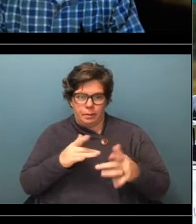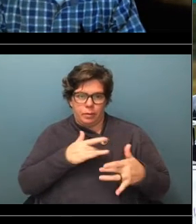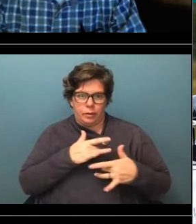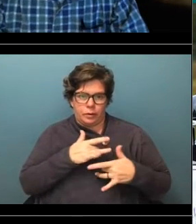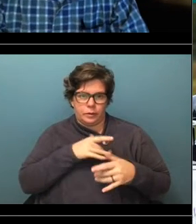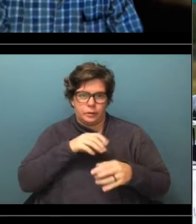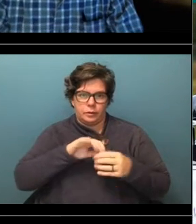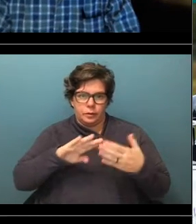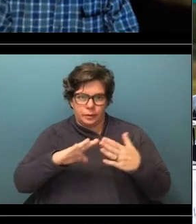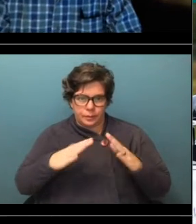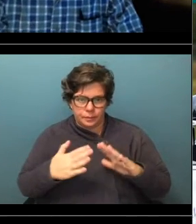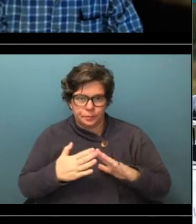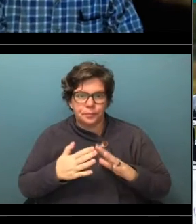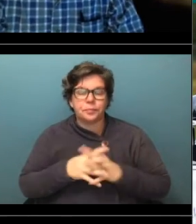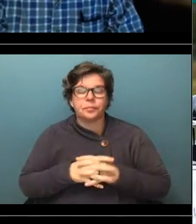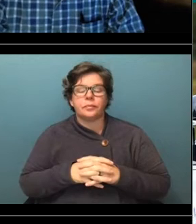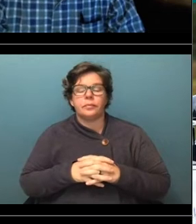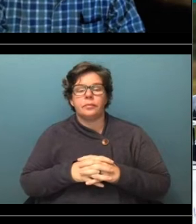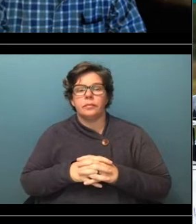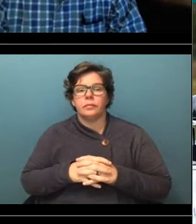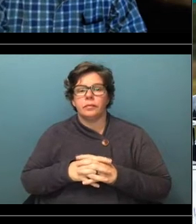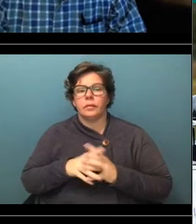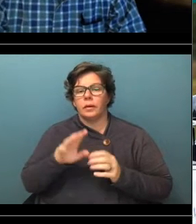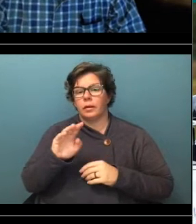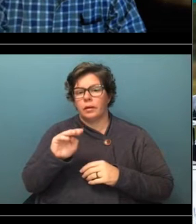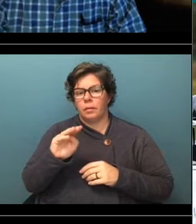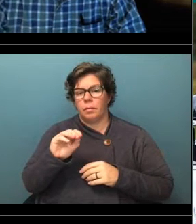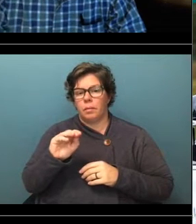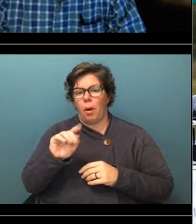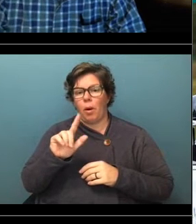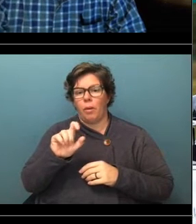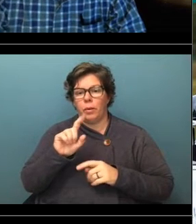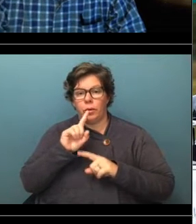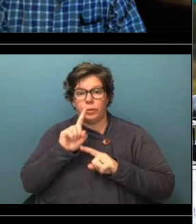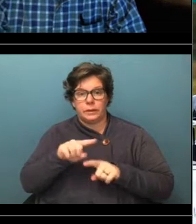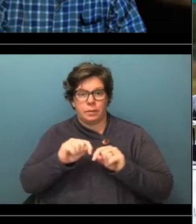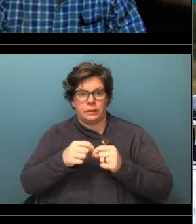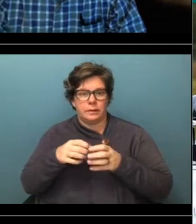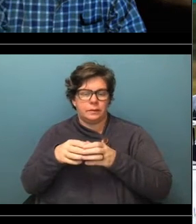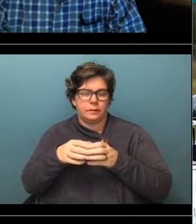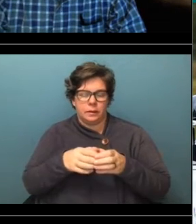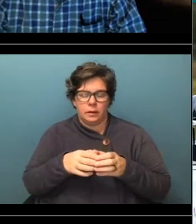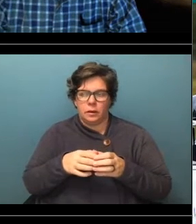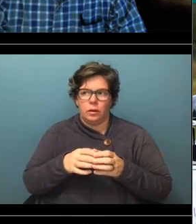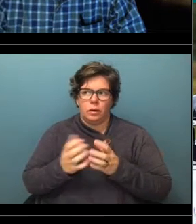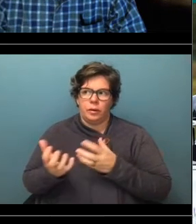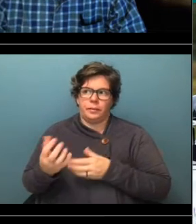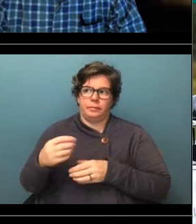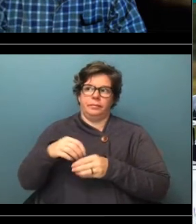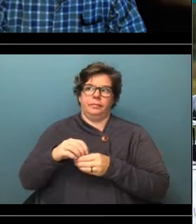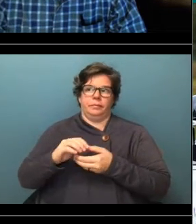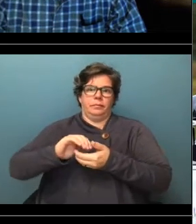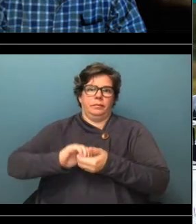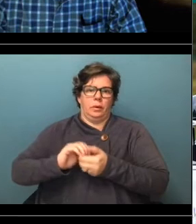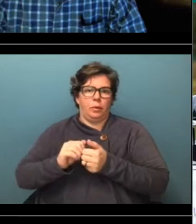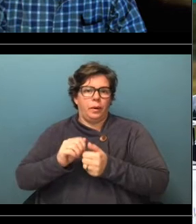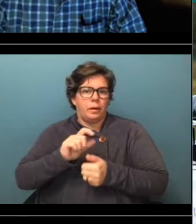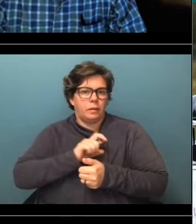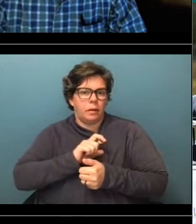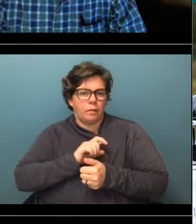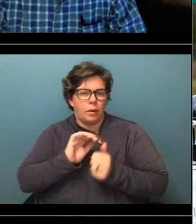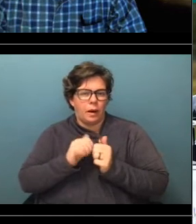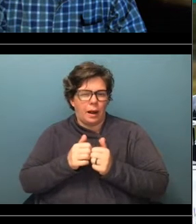community. The way that the mobile response teams utilize, well, I guess engage in a relationship with law enforcement is kind